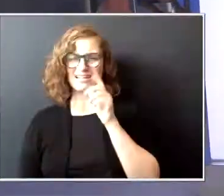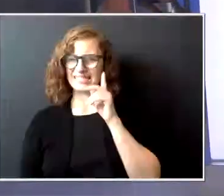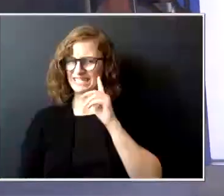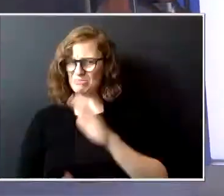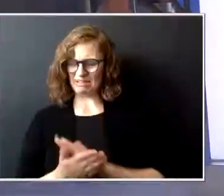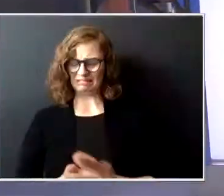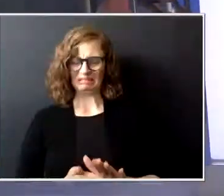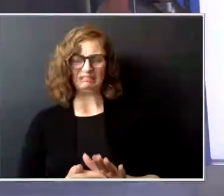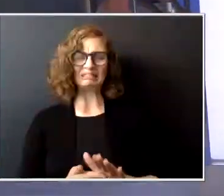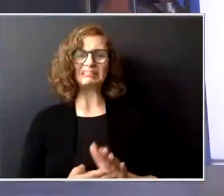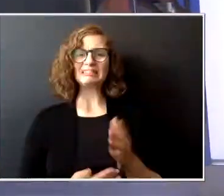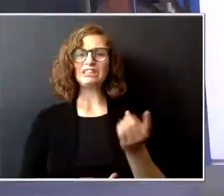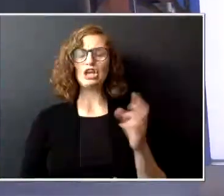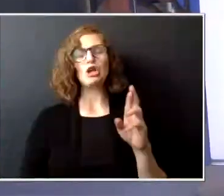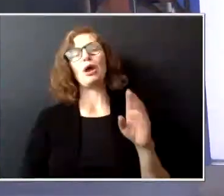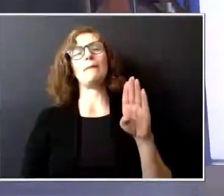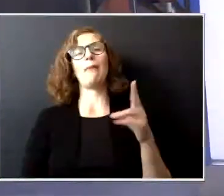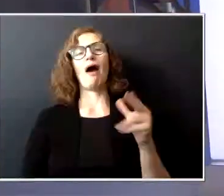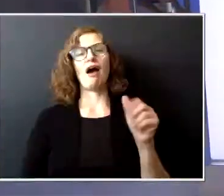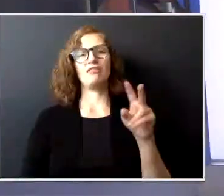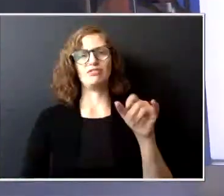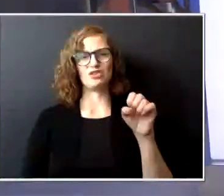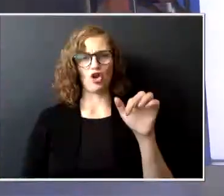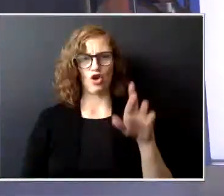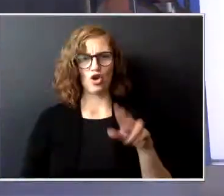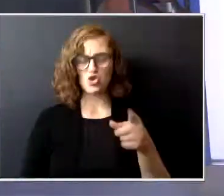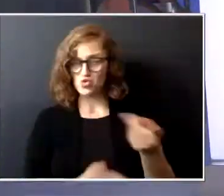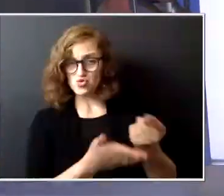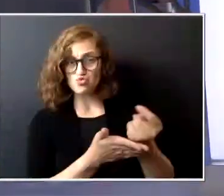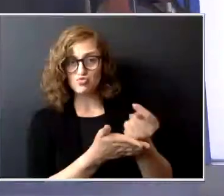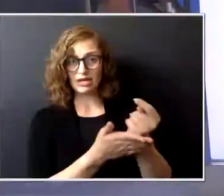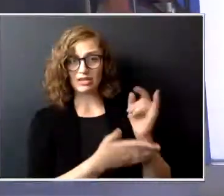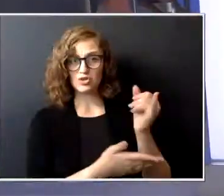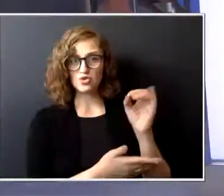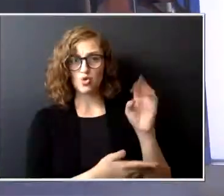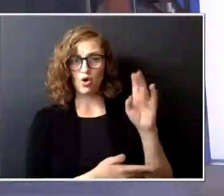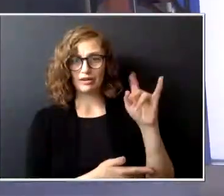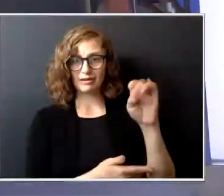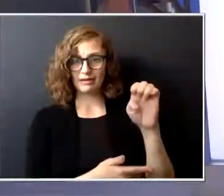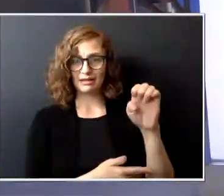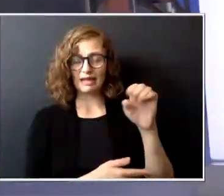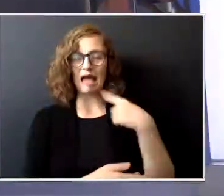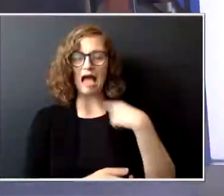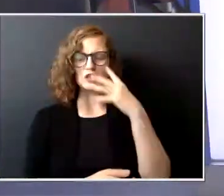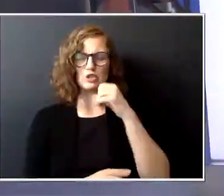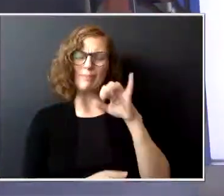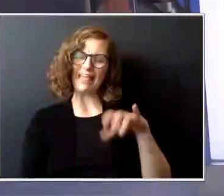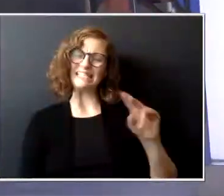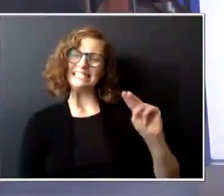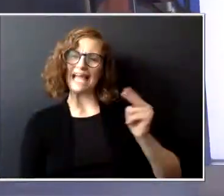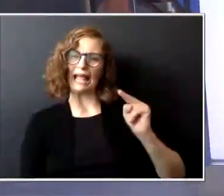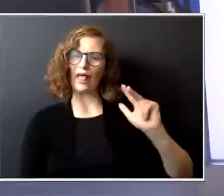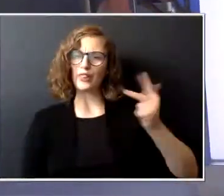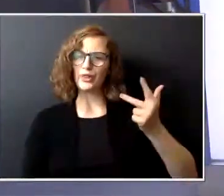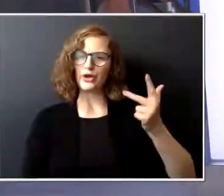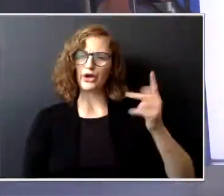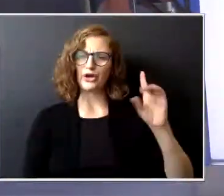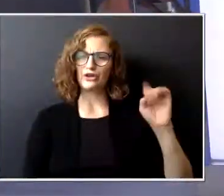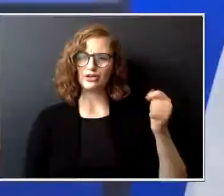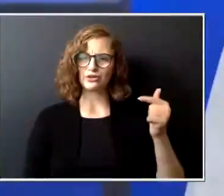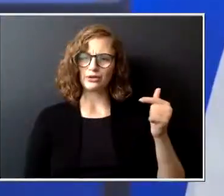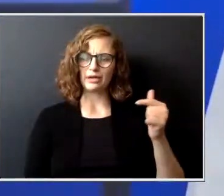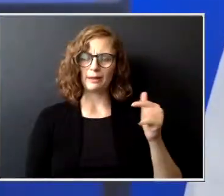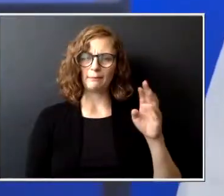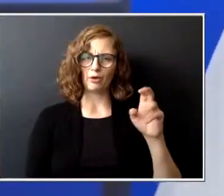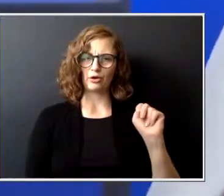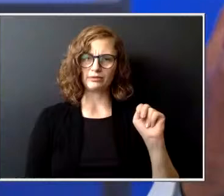Jordy, and Yes. I take it these are second and third degree burns. Can you first of all tell us what that means? What is a second and a third degree burn? So secondary burn